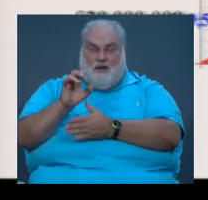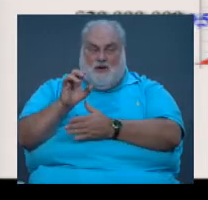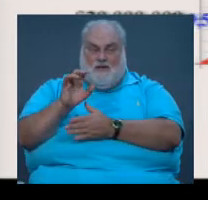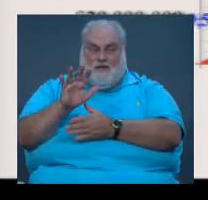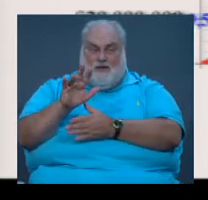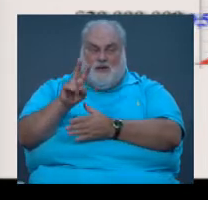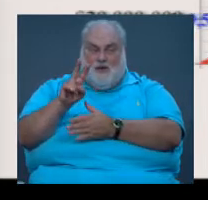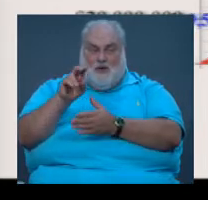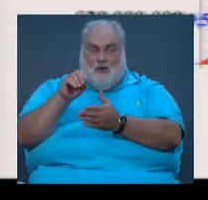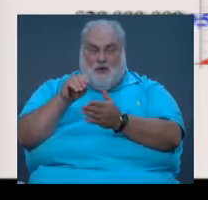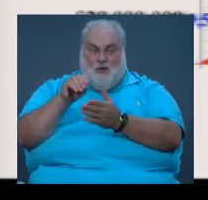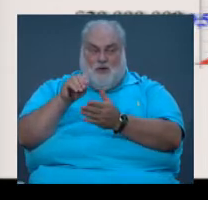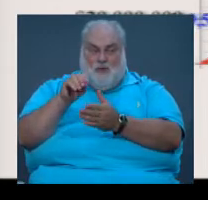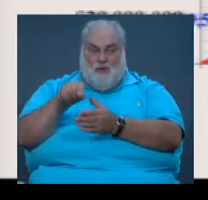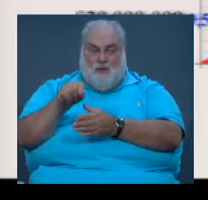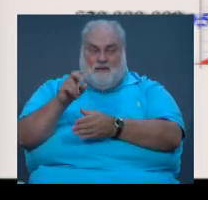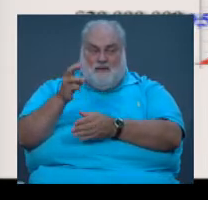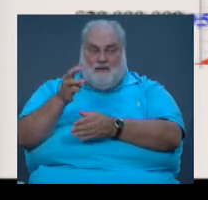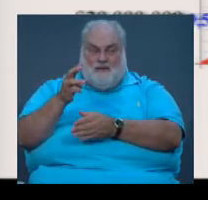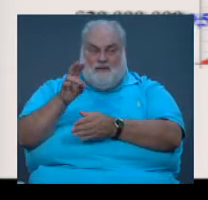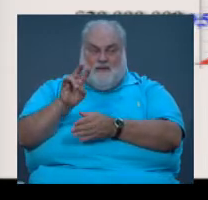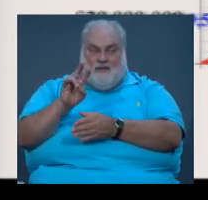$97,752,676 against a budget of